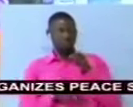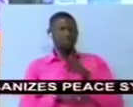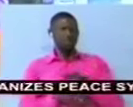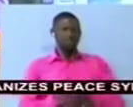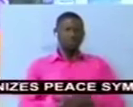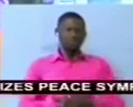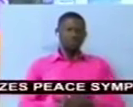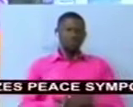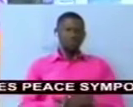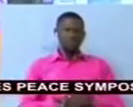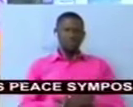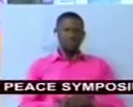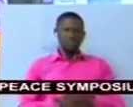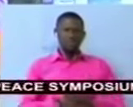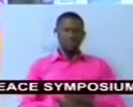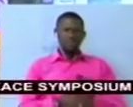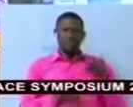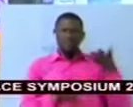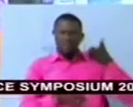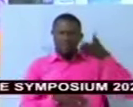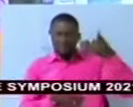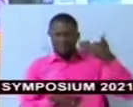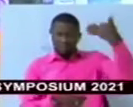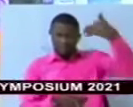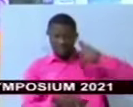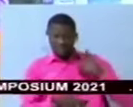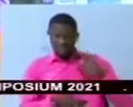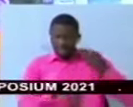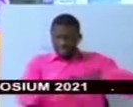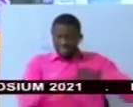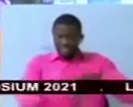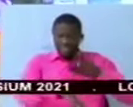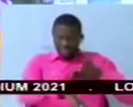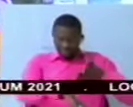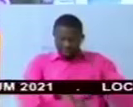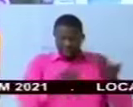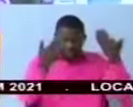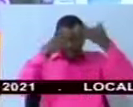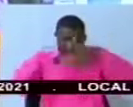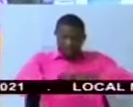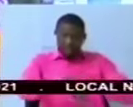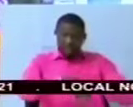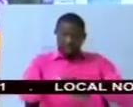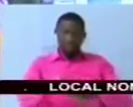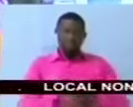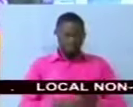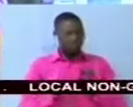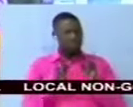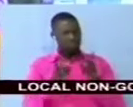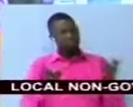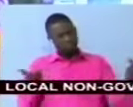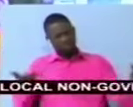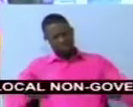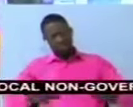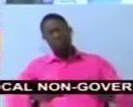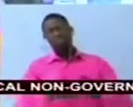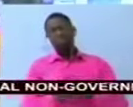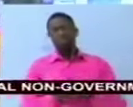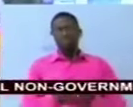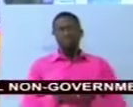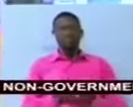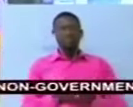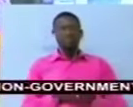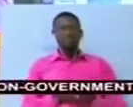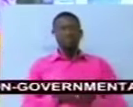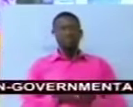ñu ne waaw. I told them to come to me at this time of the night. Manelen bismillah. And I welcomed them. Ma dem ba ci état